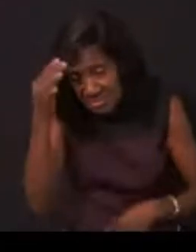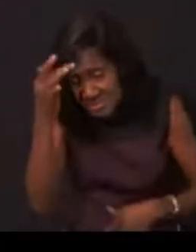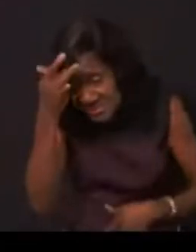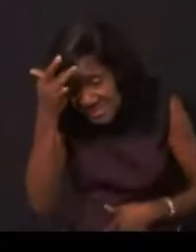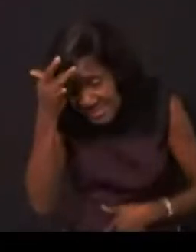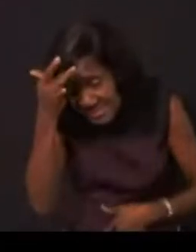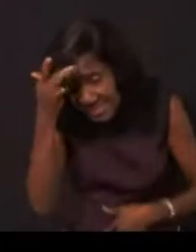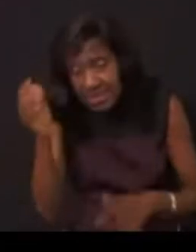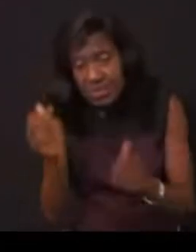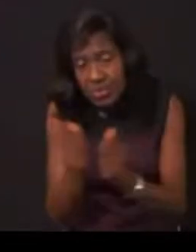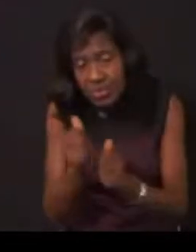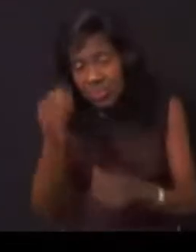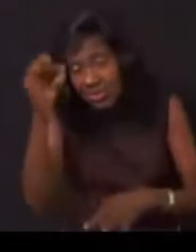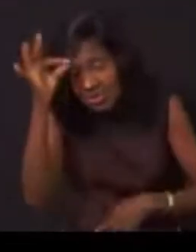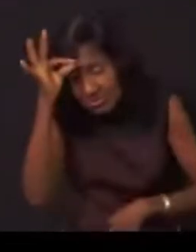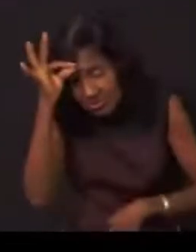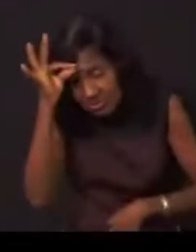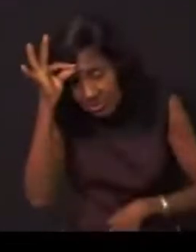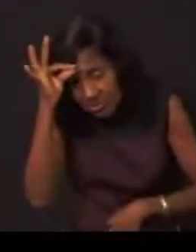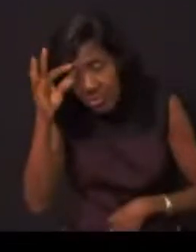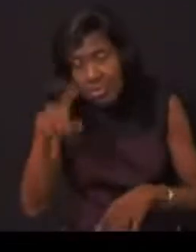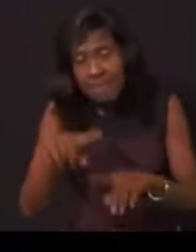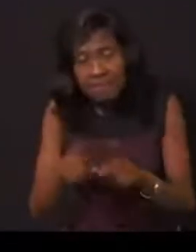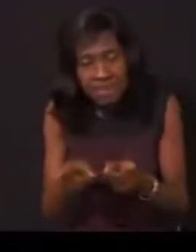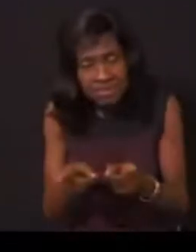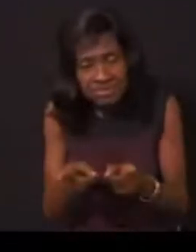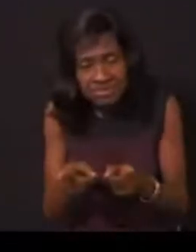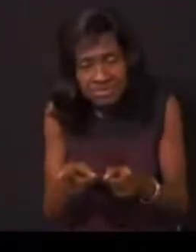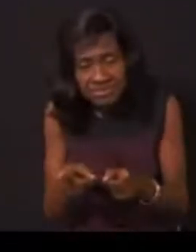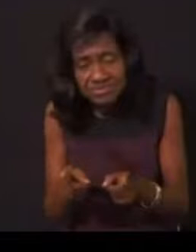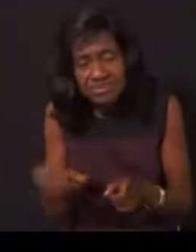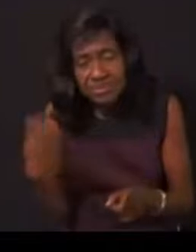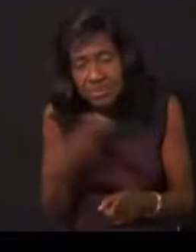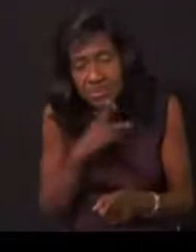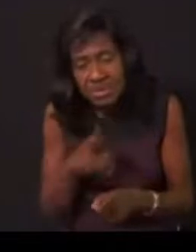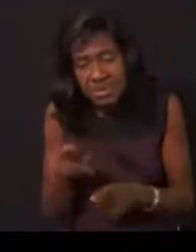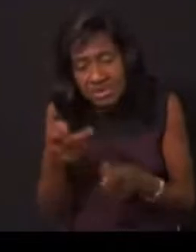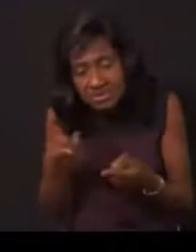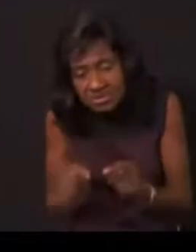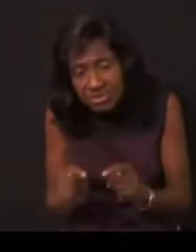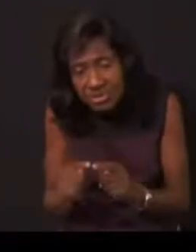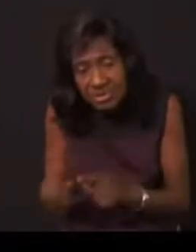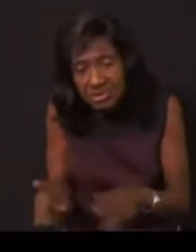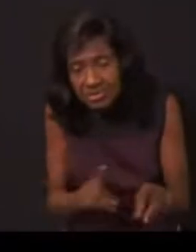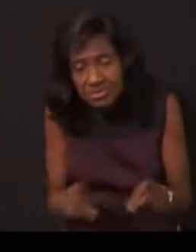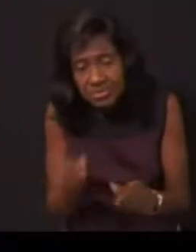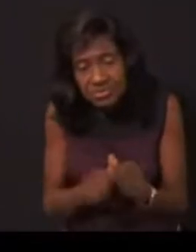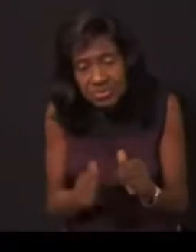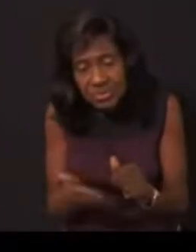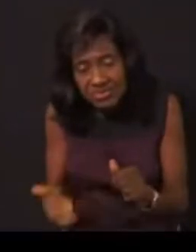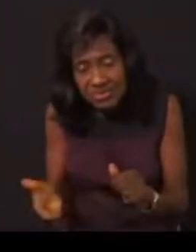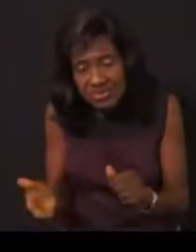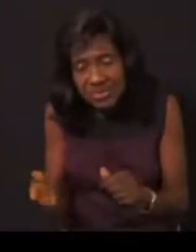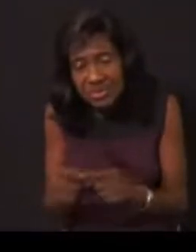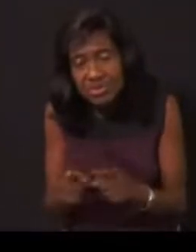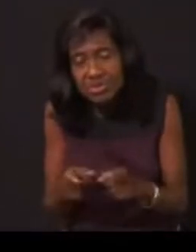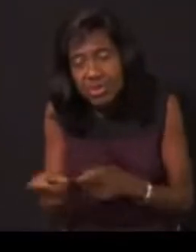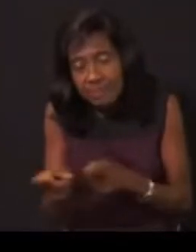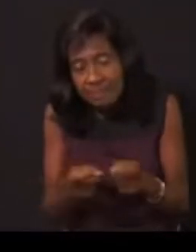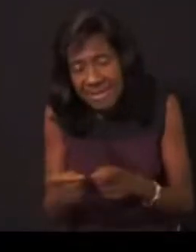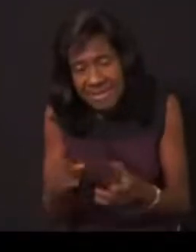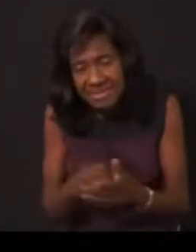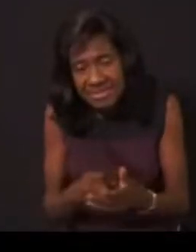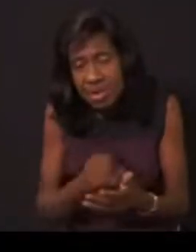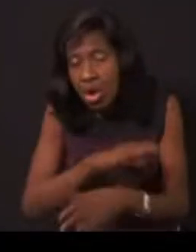most experts say this will go. We're not quite at that point yet, and we're doing everything possible to deal with it. But the whole world will have